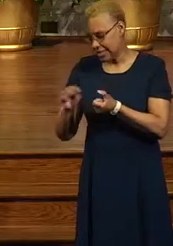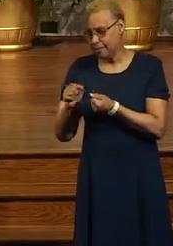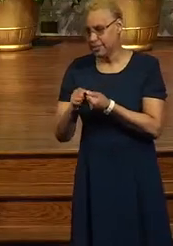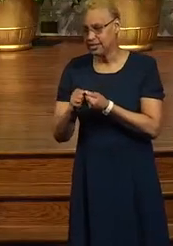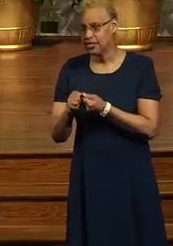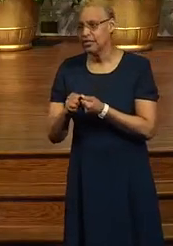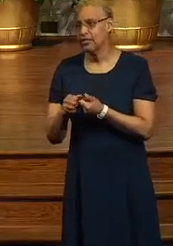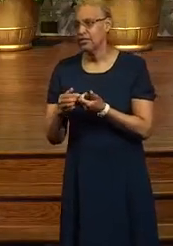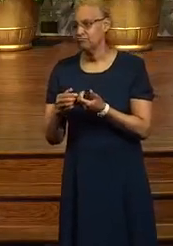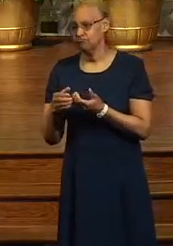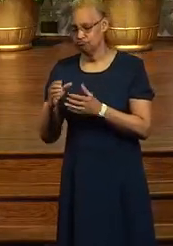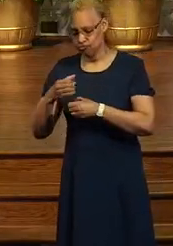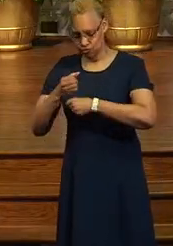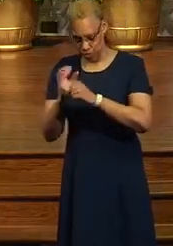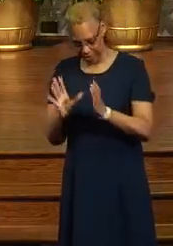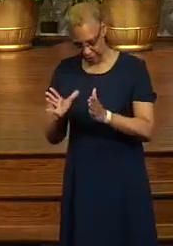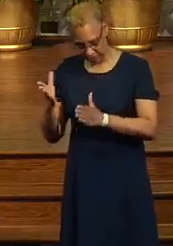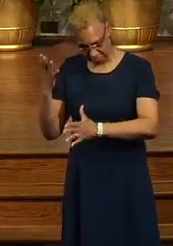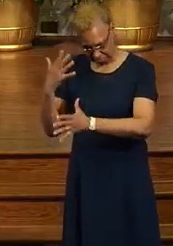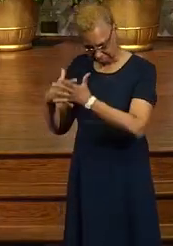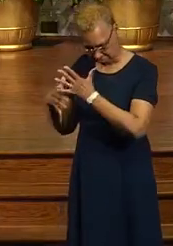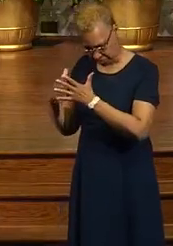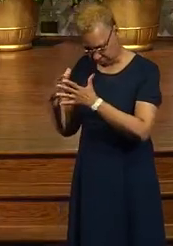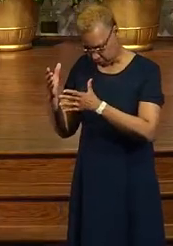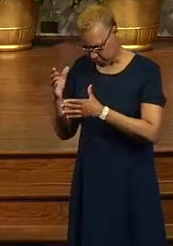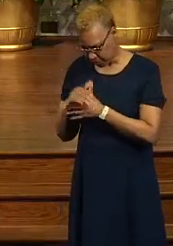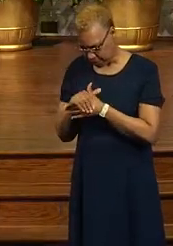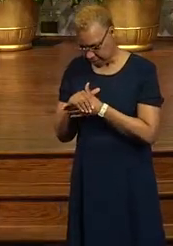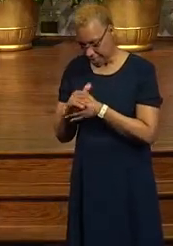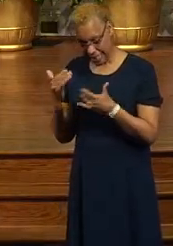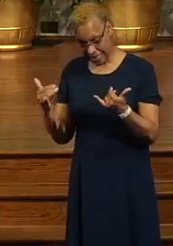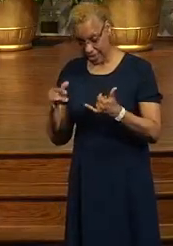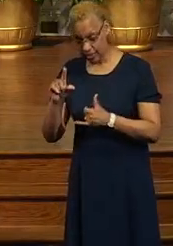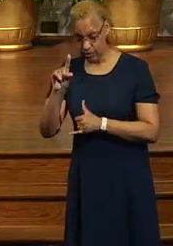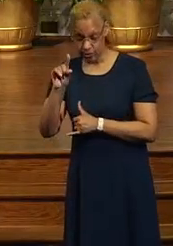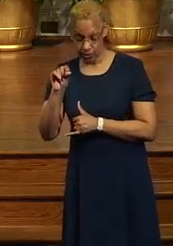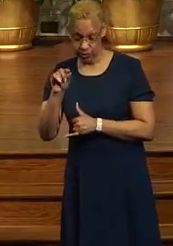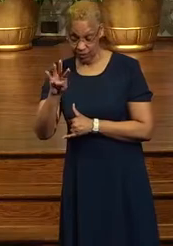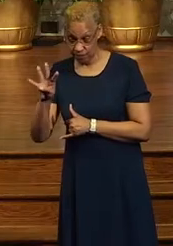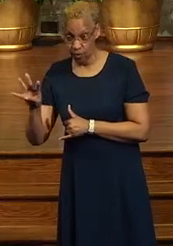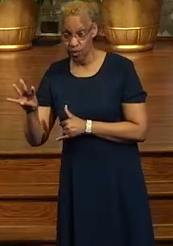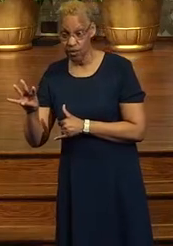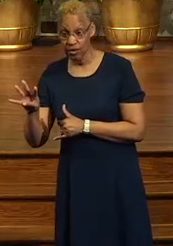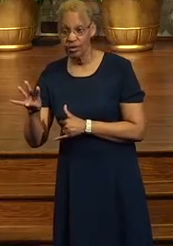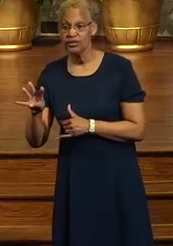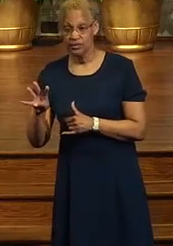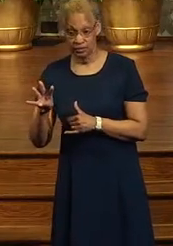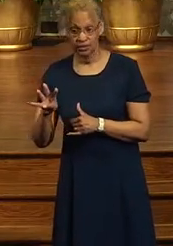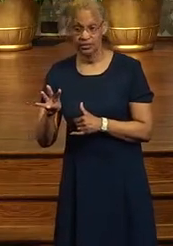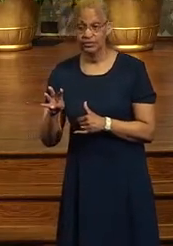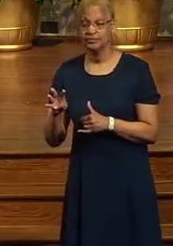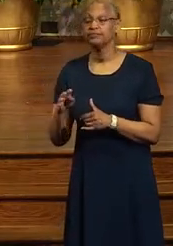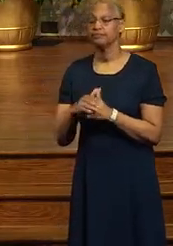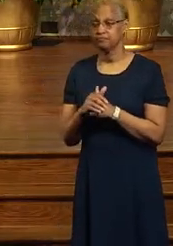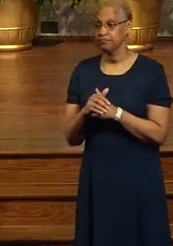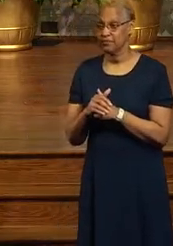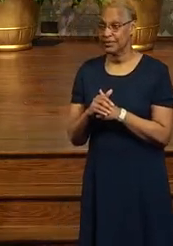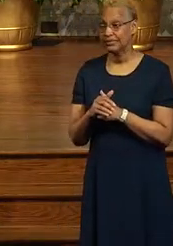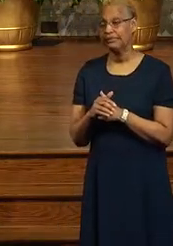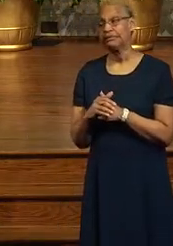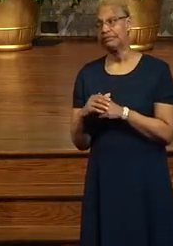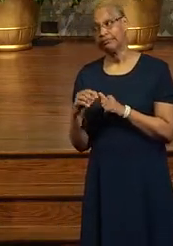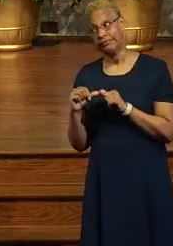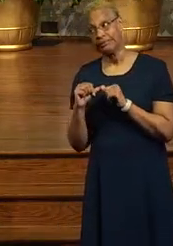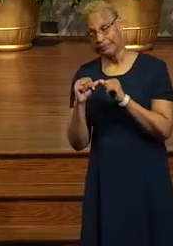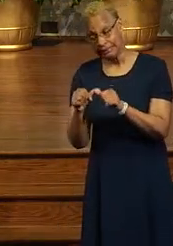Fast forward 2024. We are still damaged because we have descended from a